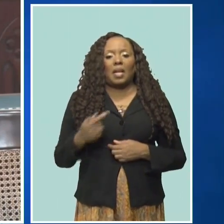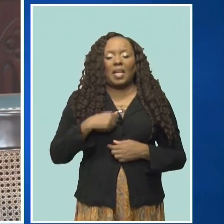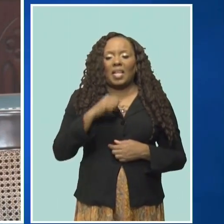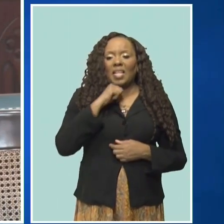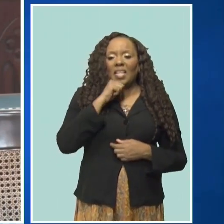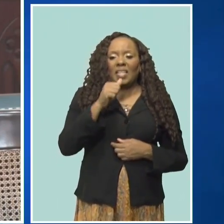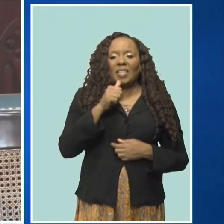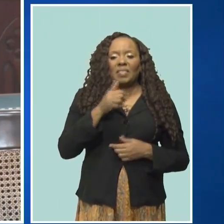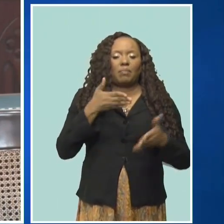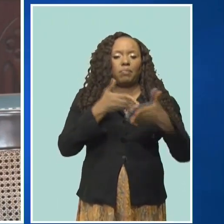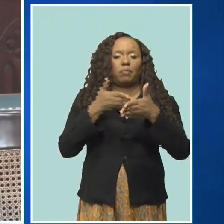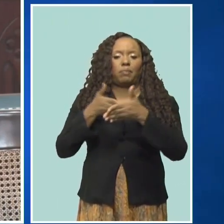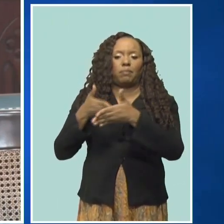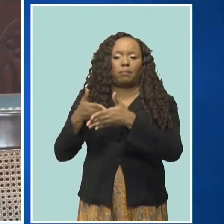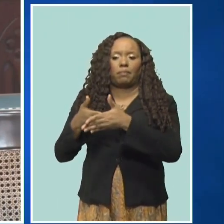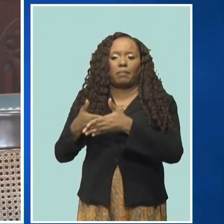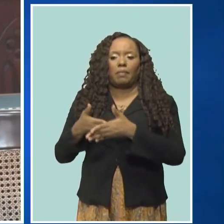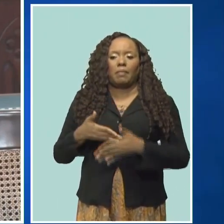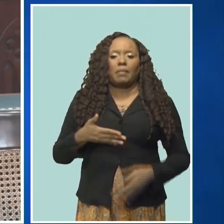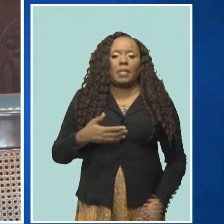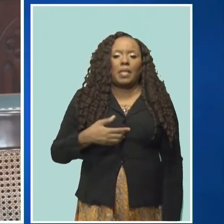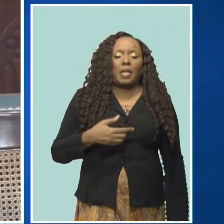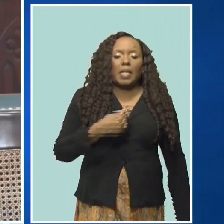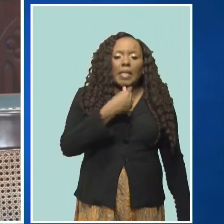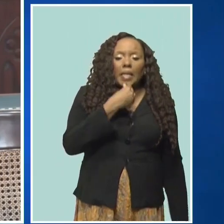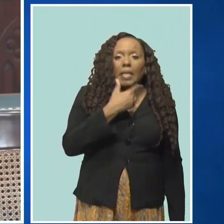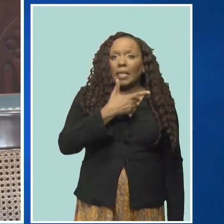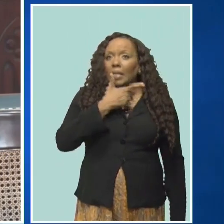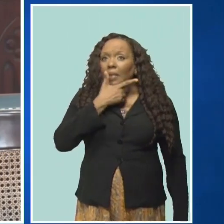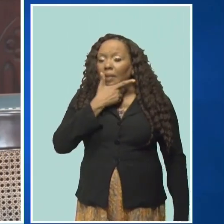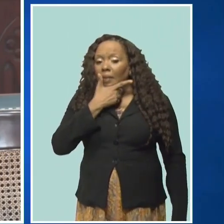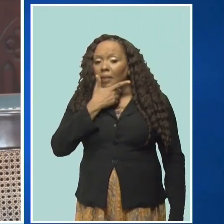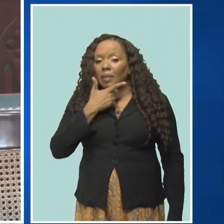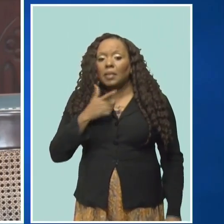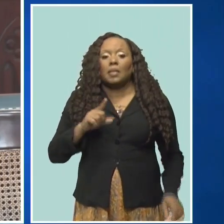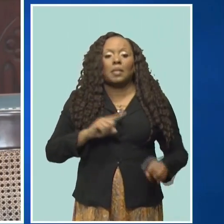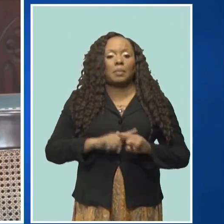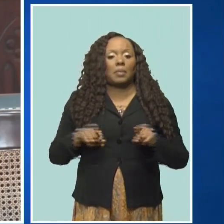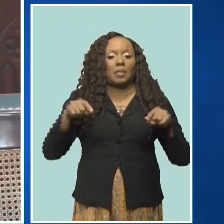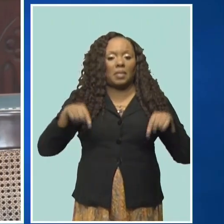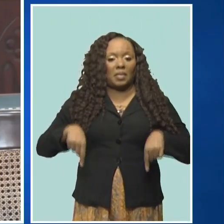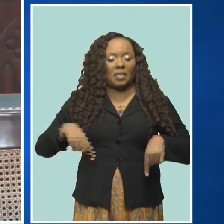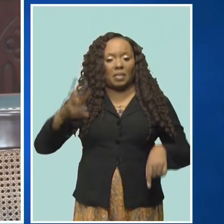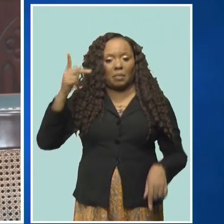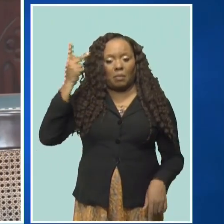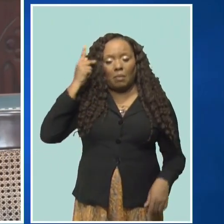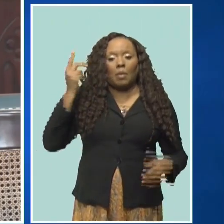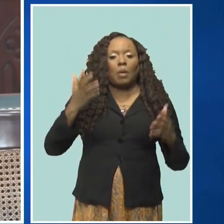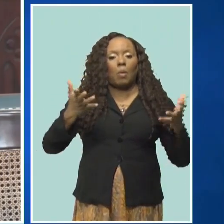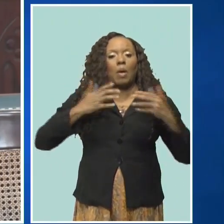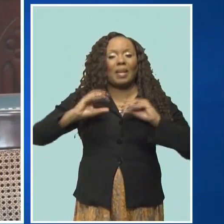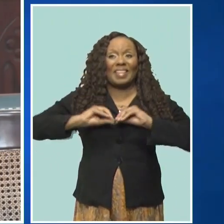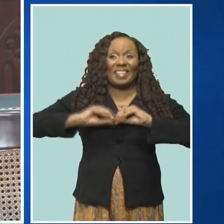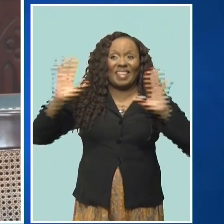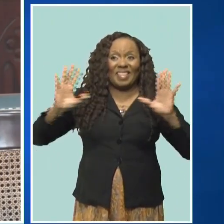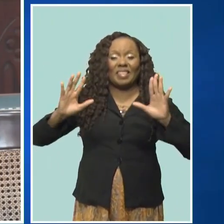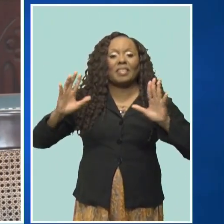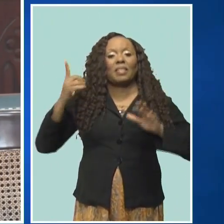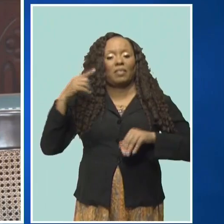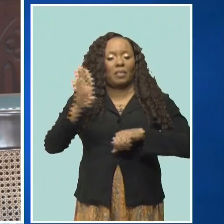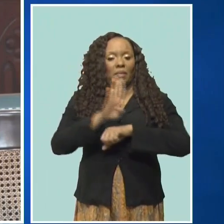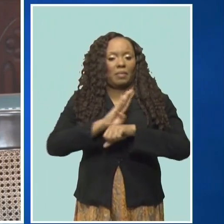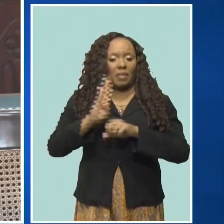That is to give absolute, that meets the duty of this Parliament to give absolute clarity to the people of this country